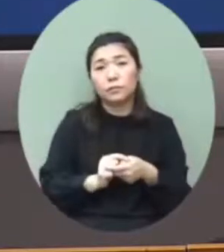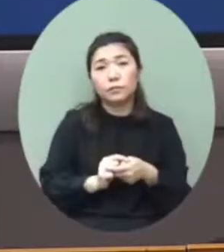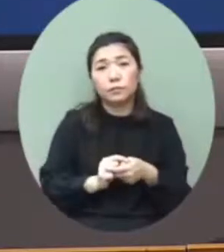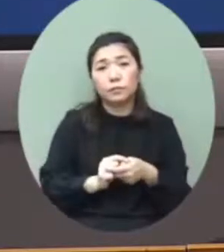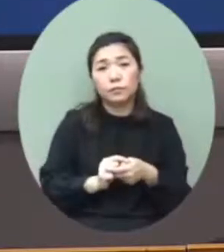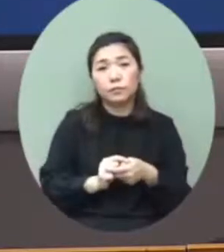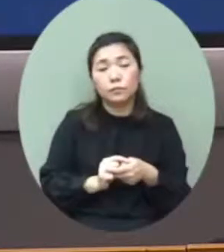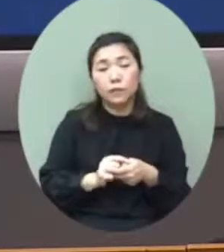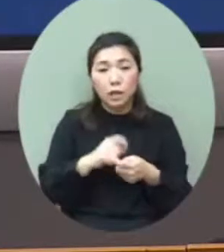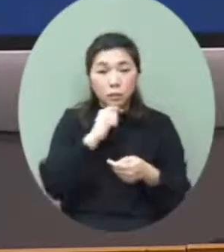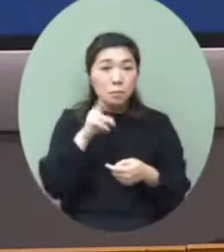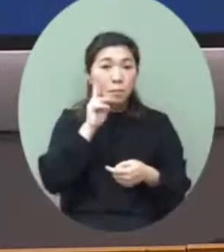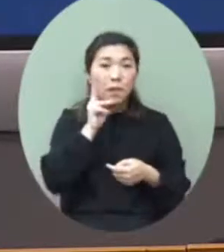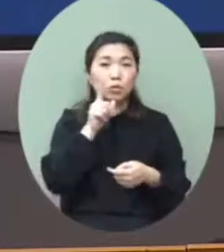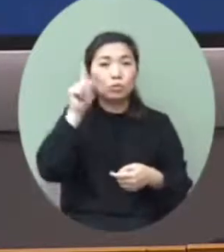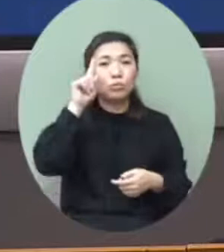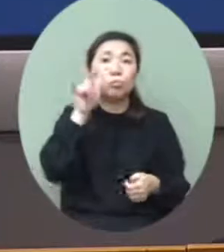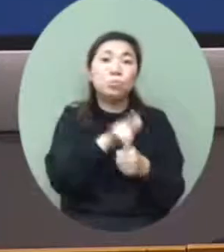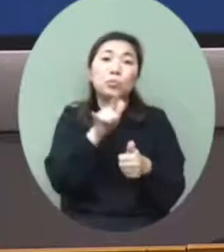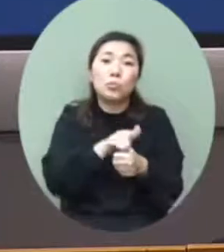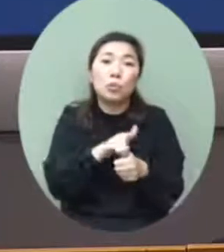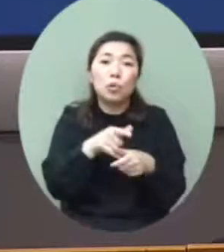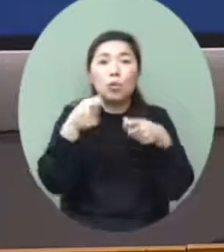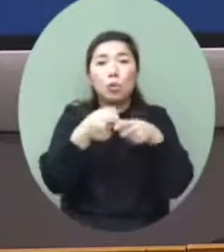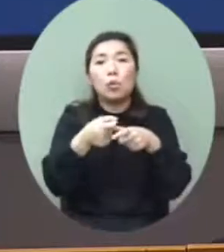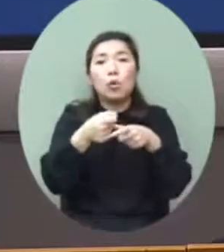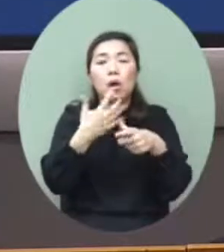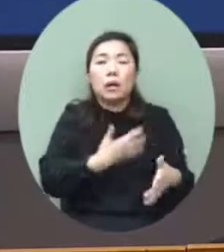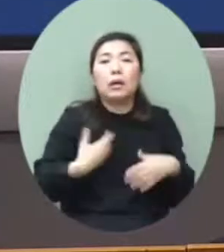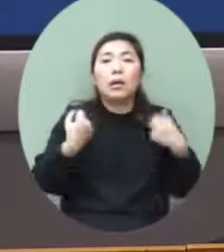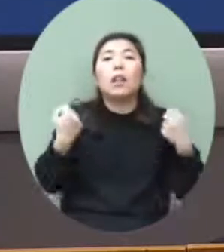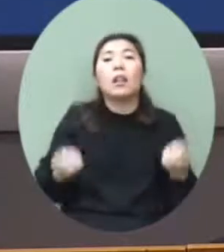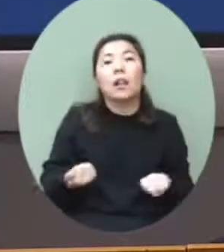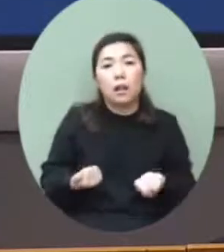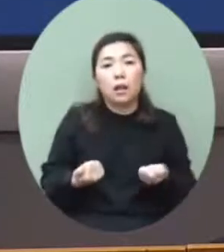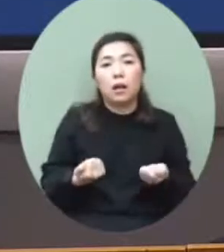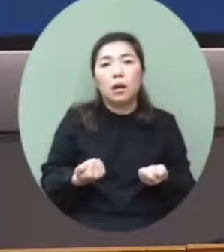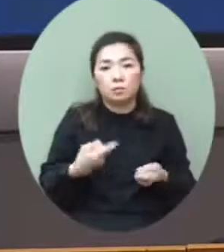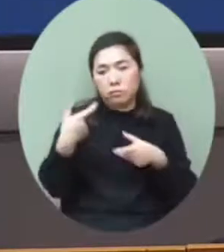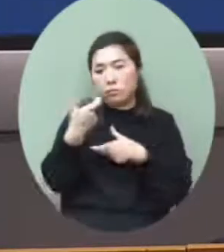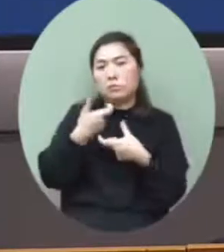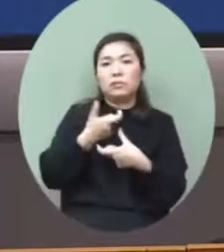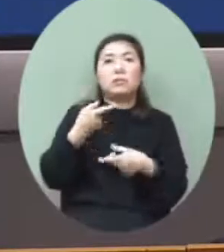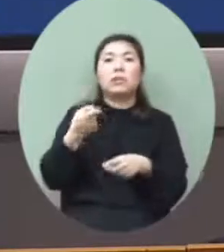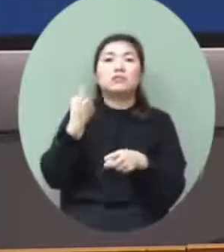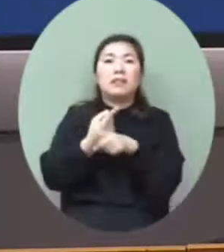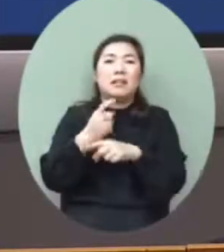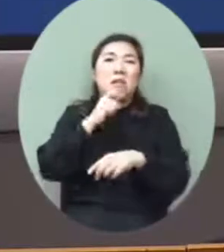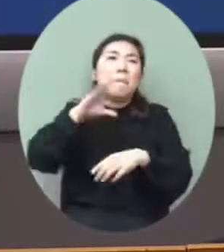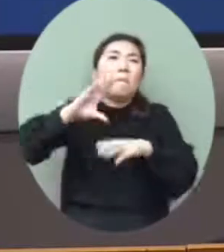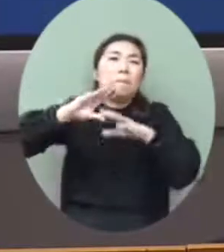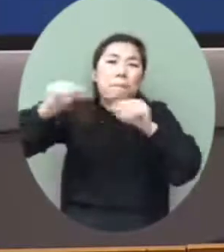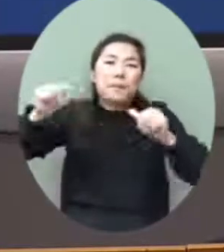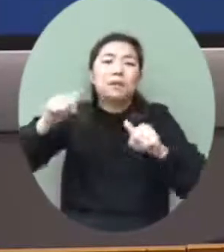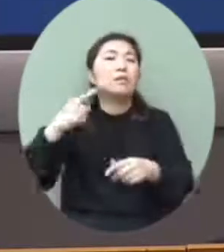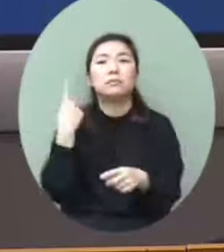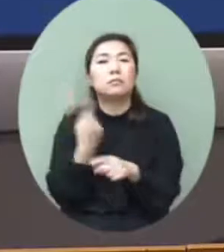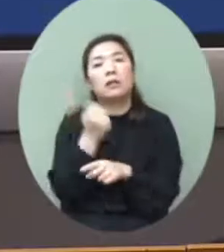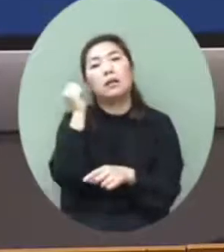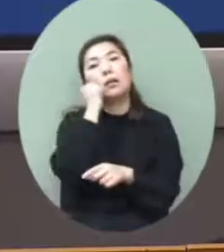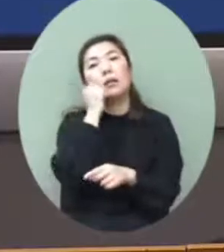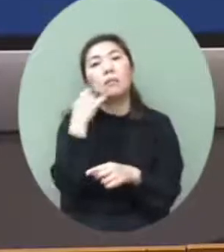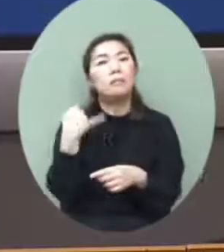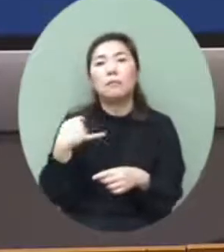health measure. And third is the people's acceptance and tolerance. So we will continue to be guided by those